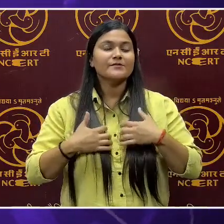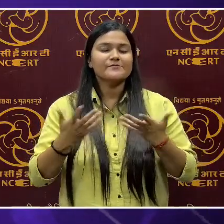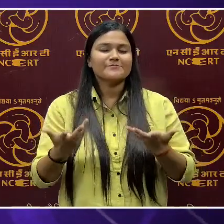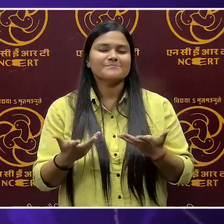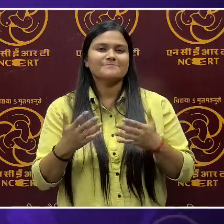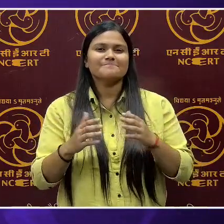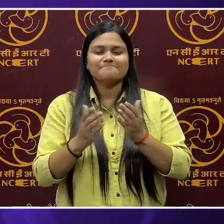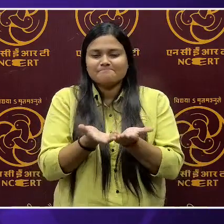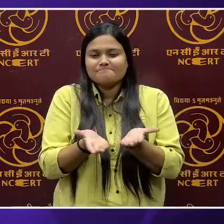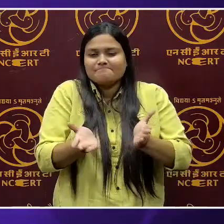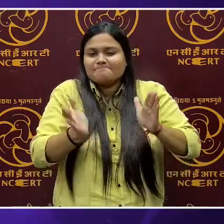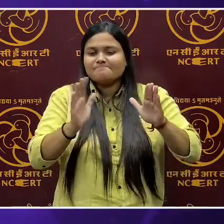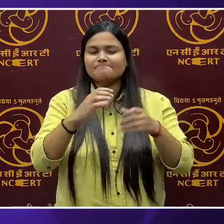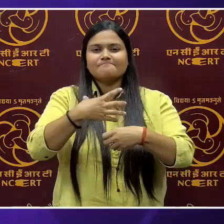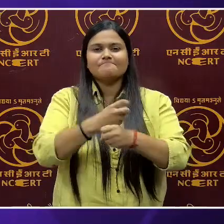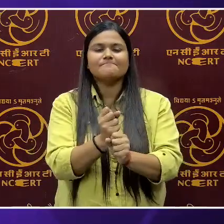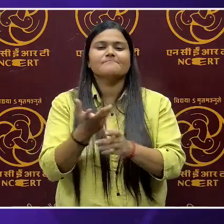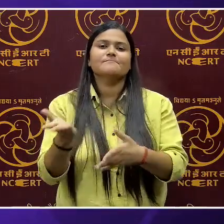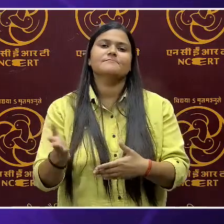here. And